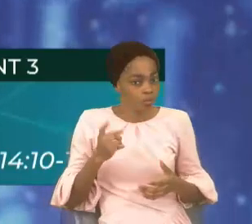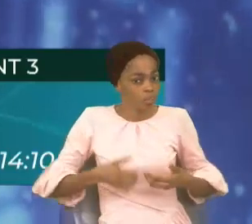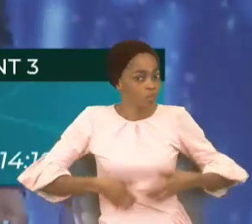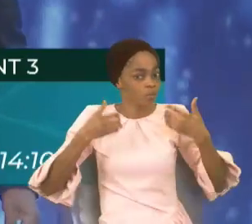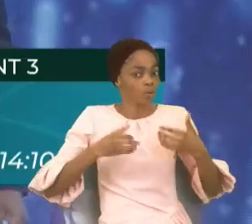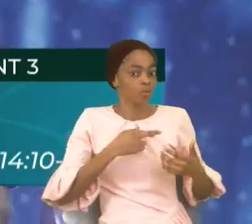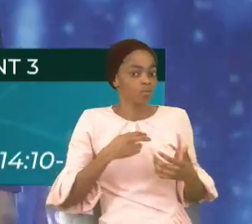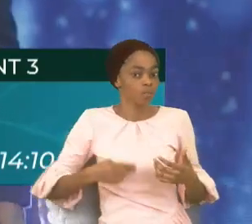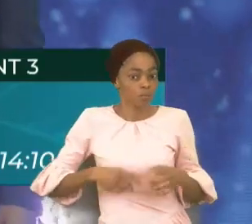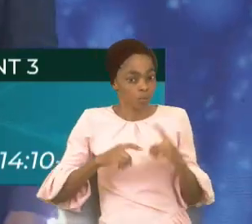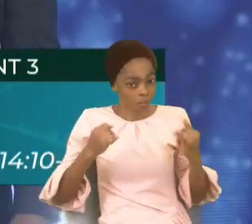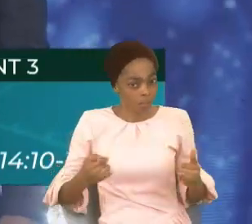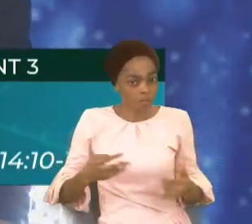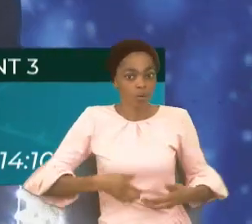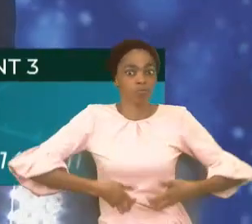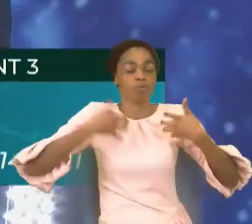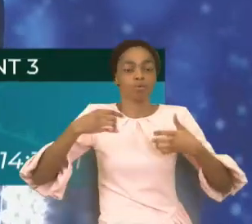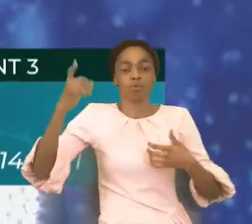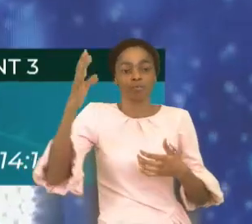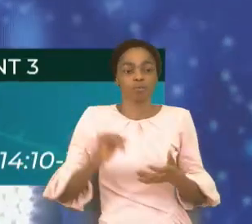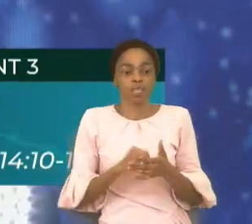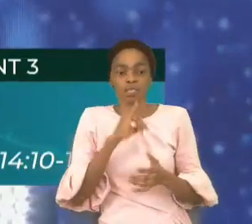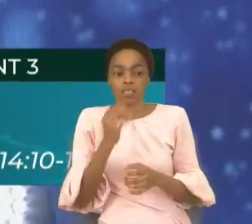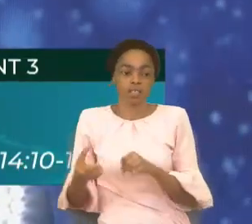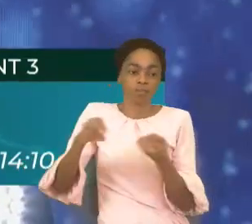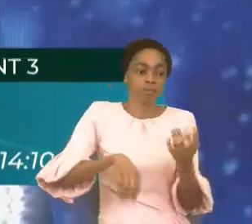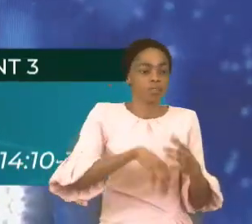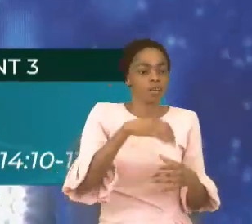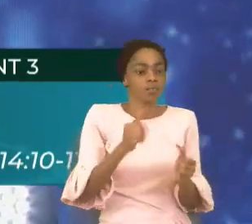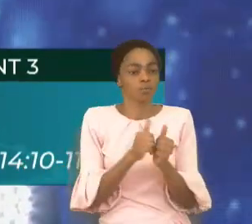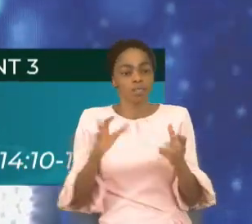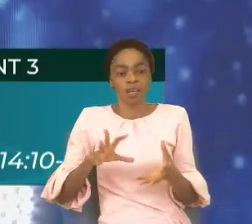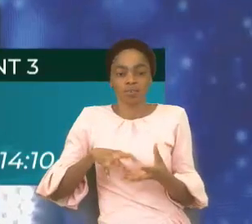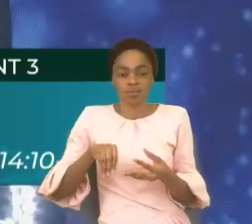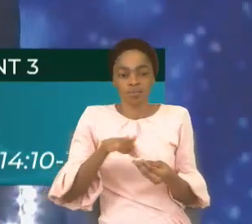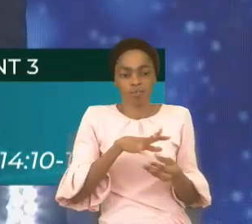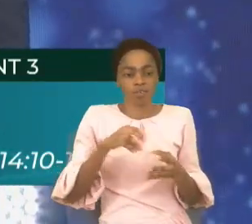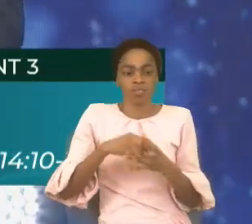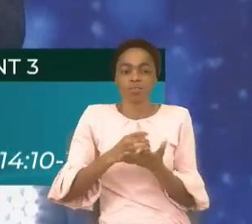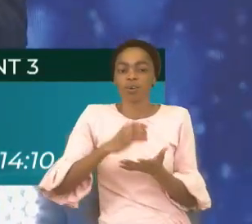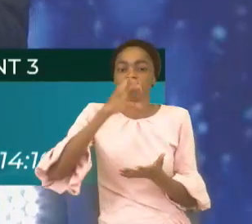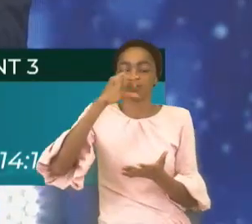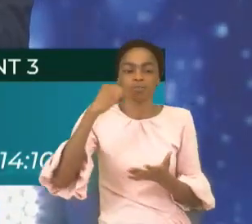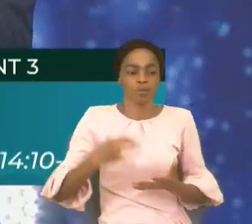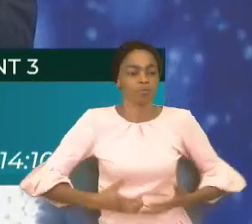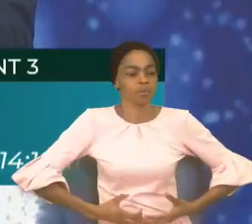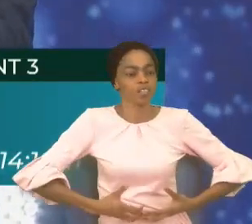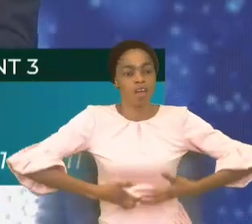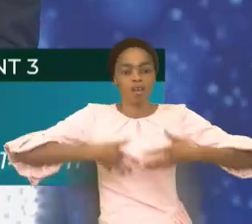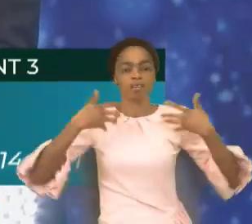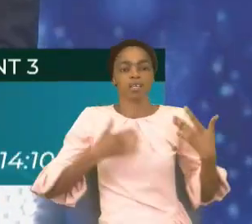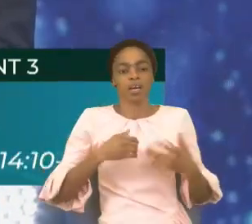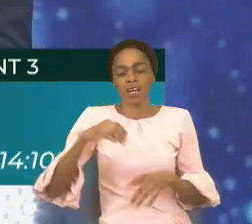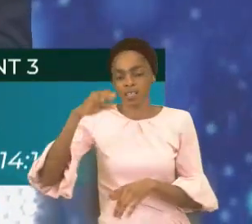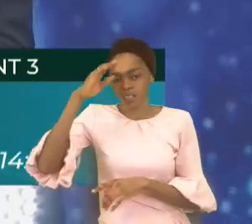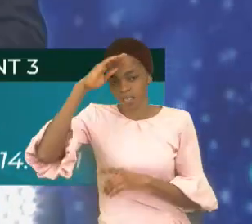mixture into the cup of his indignation. And he shall be tormented in the fire, with fire